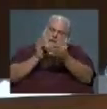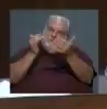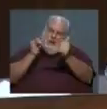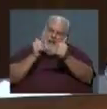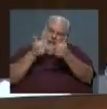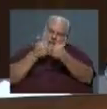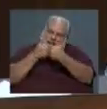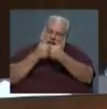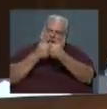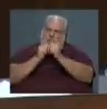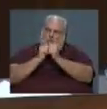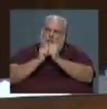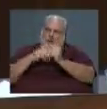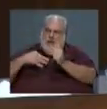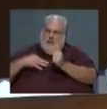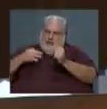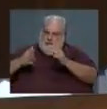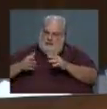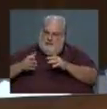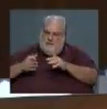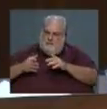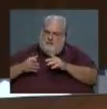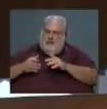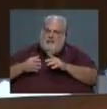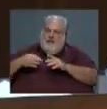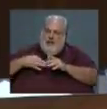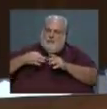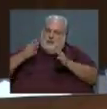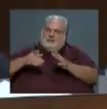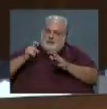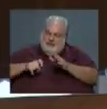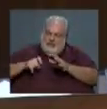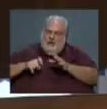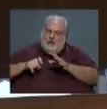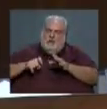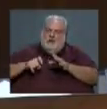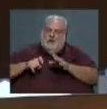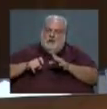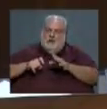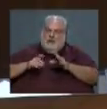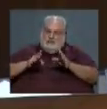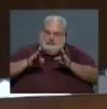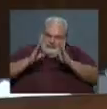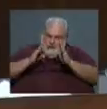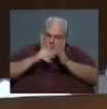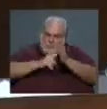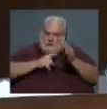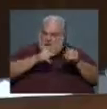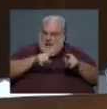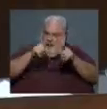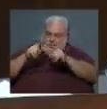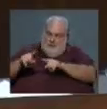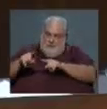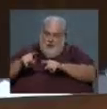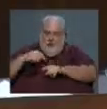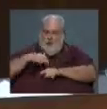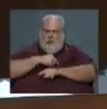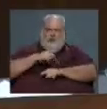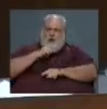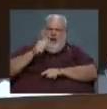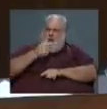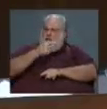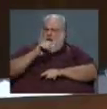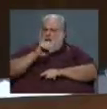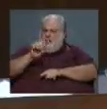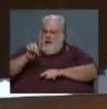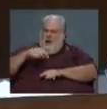with applicants. And I think that applicants need to take heed to what's happening. We're not God up here.